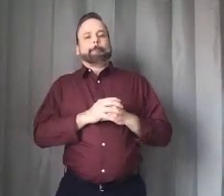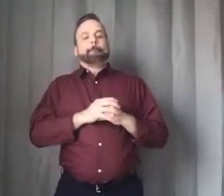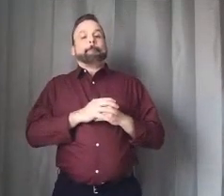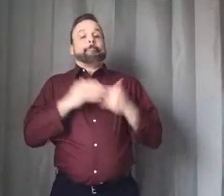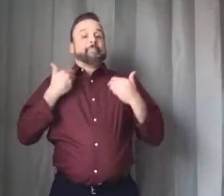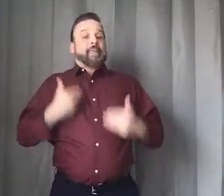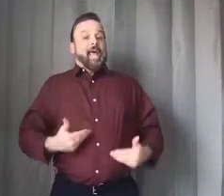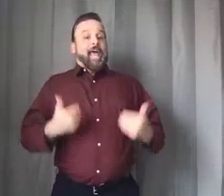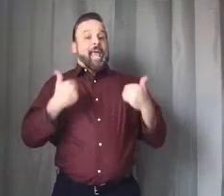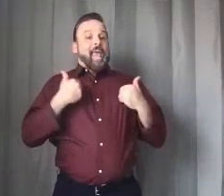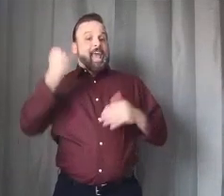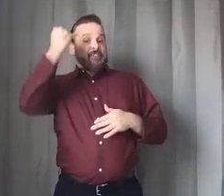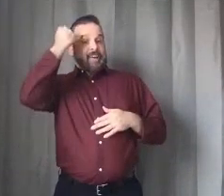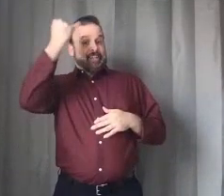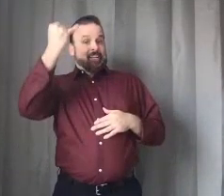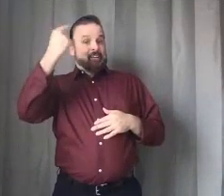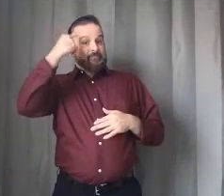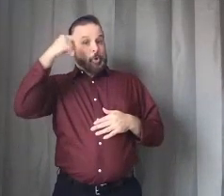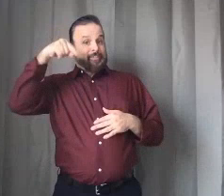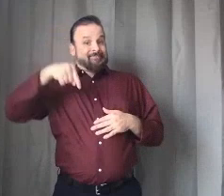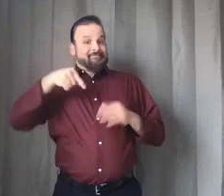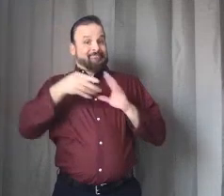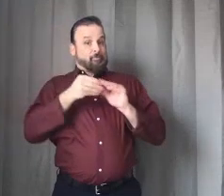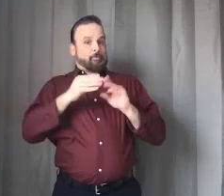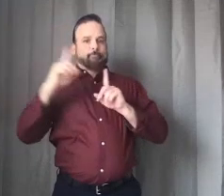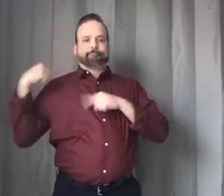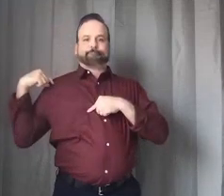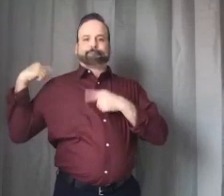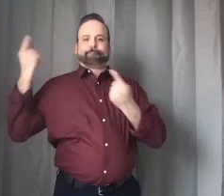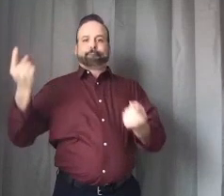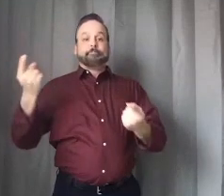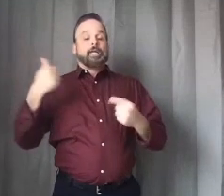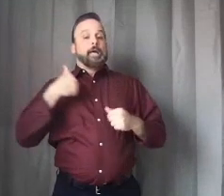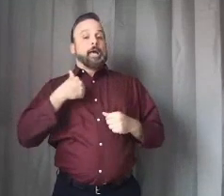I had this idea for a long time, and